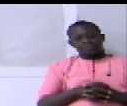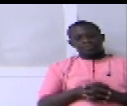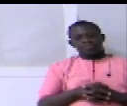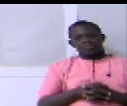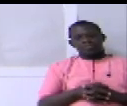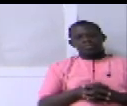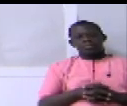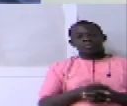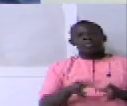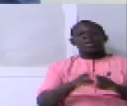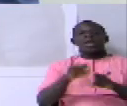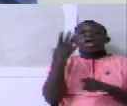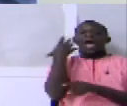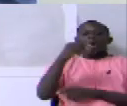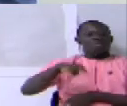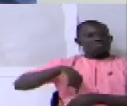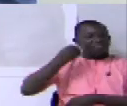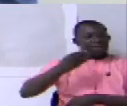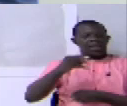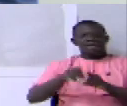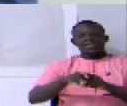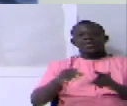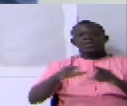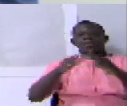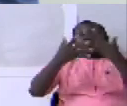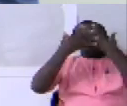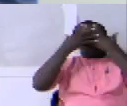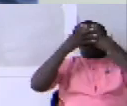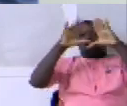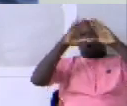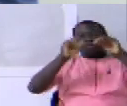How does it feel as a prison officer? You go